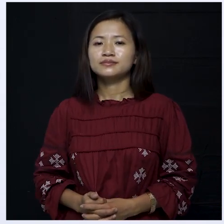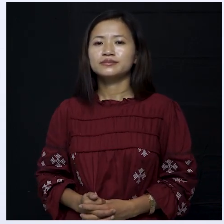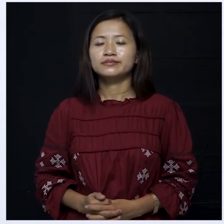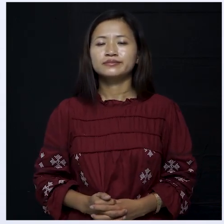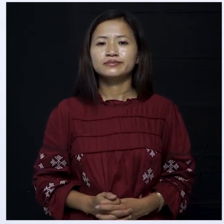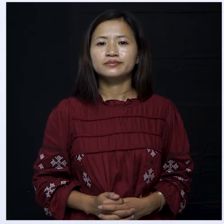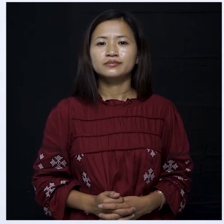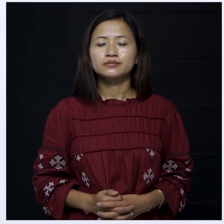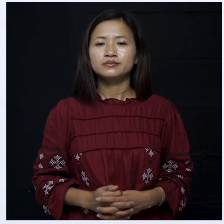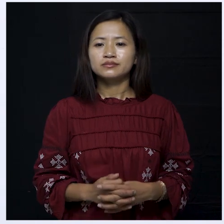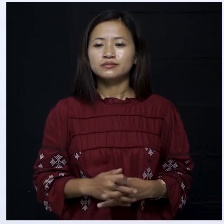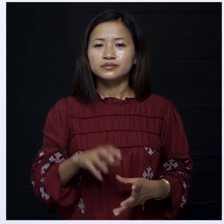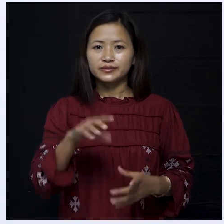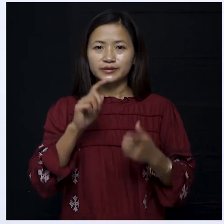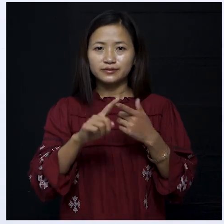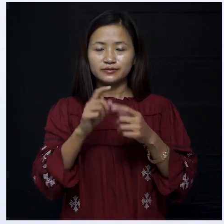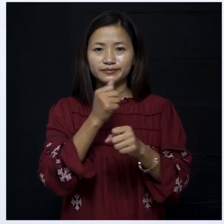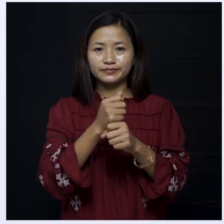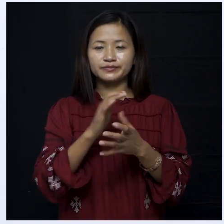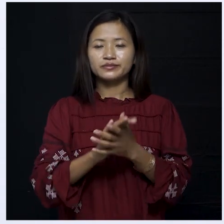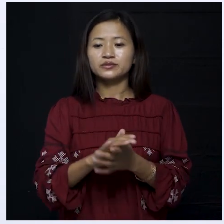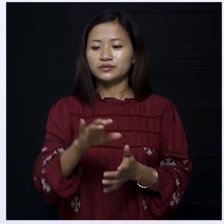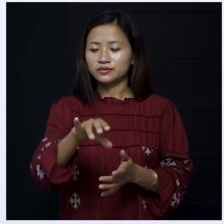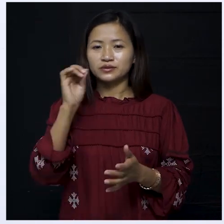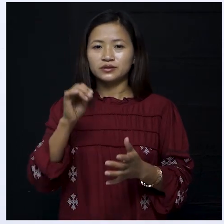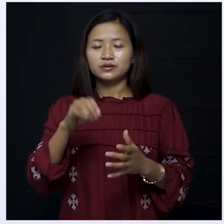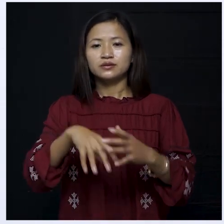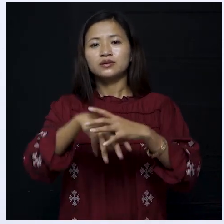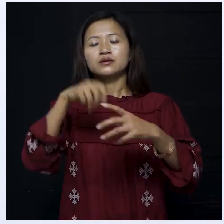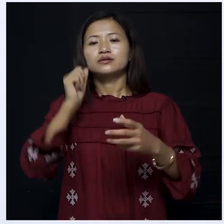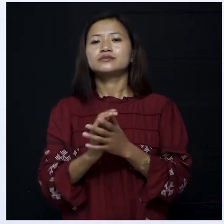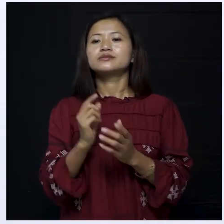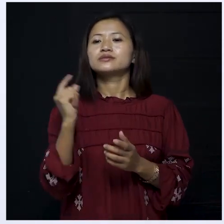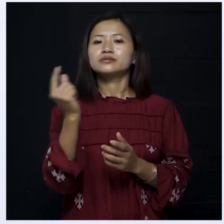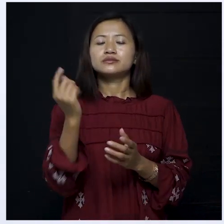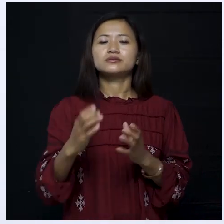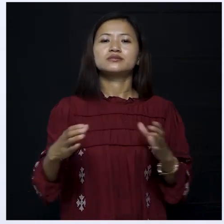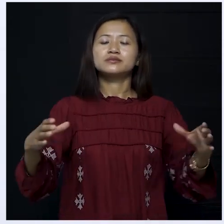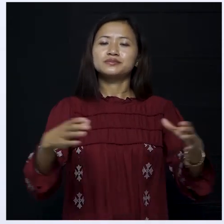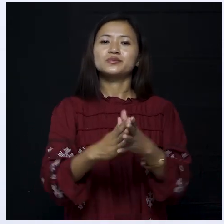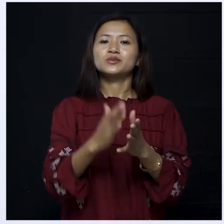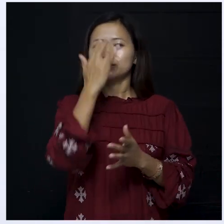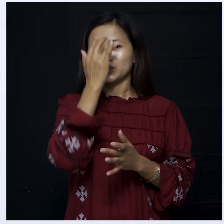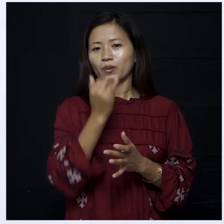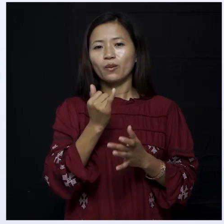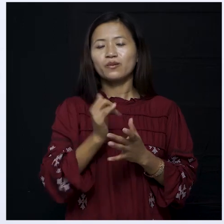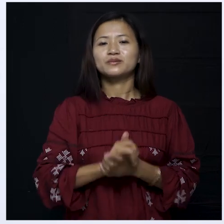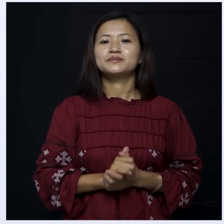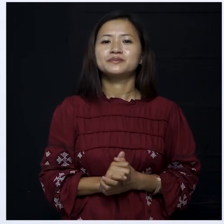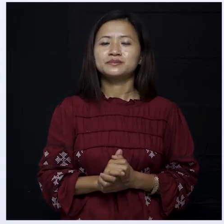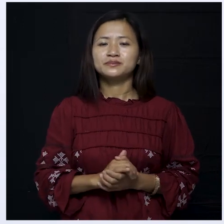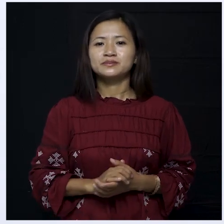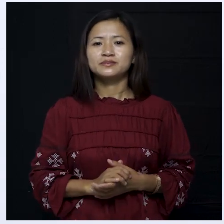Supposing, taking the same example, I was taking out the trash while, let's say,